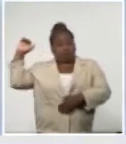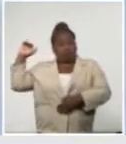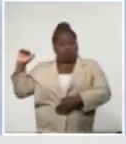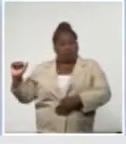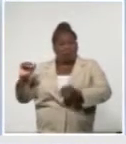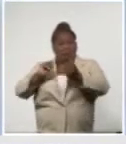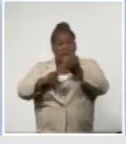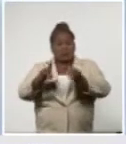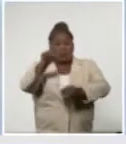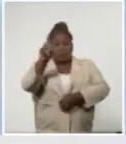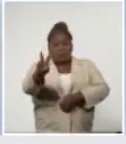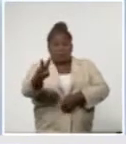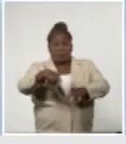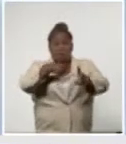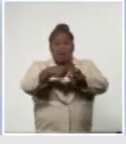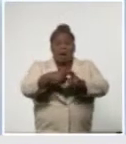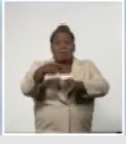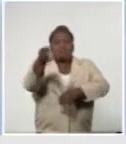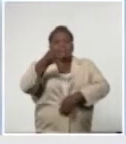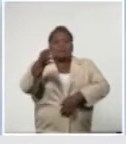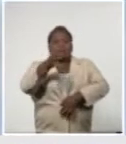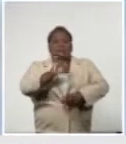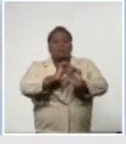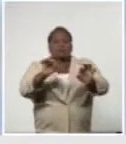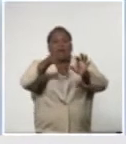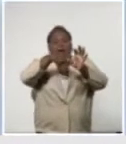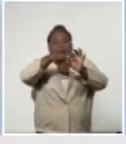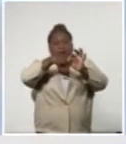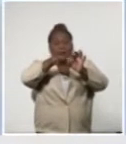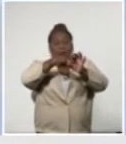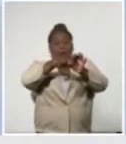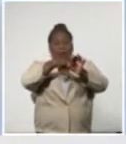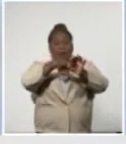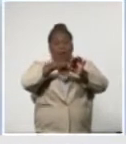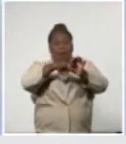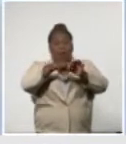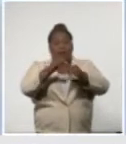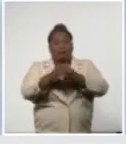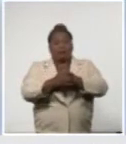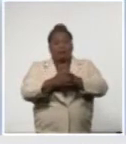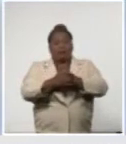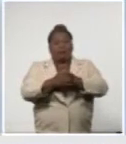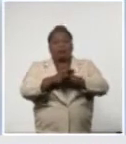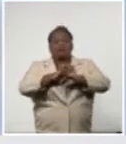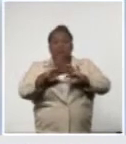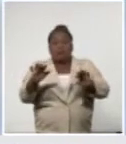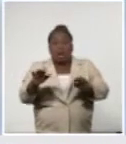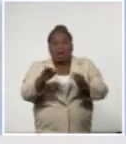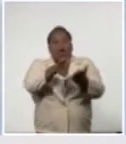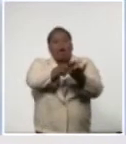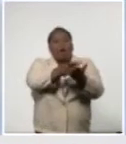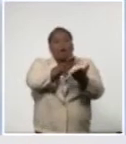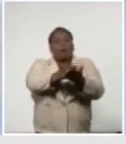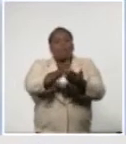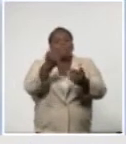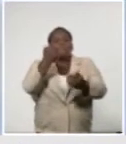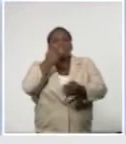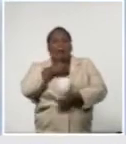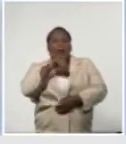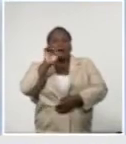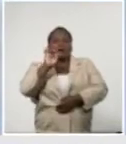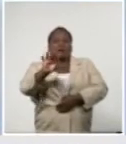100,000 inhabitants, and it has not changed. And the 13